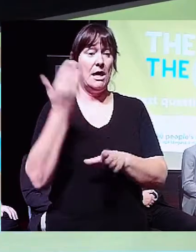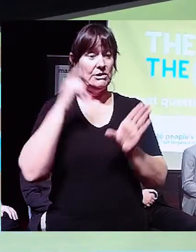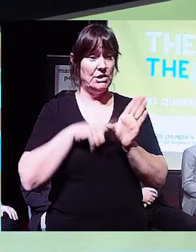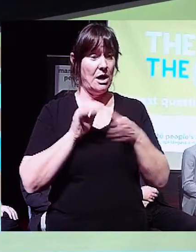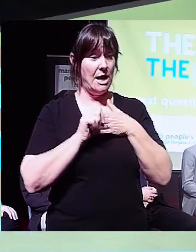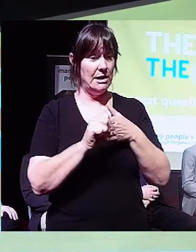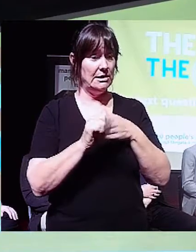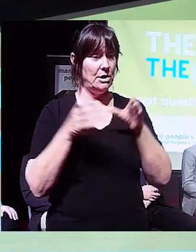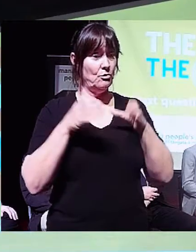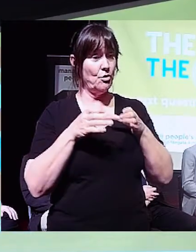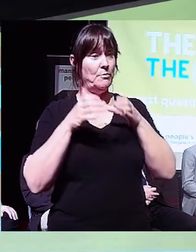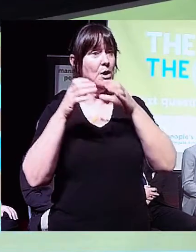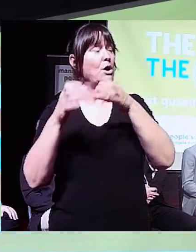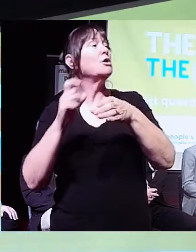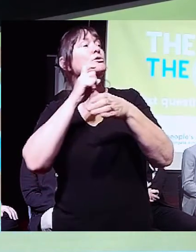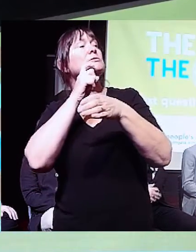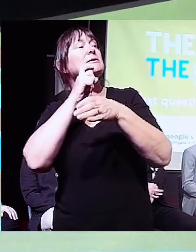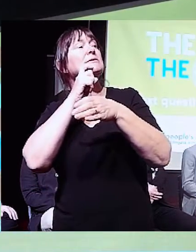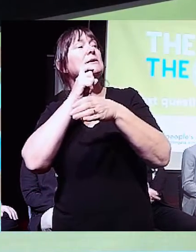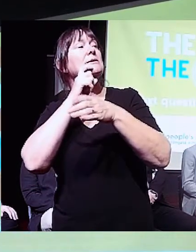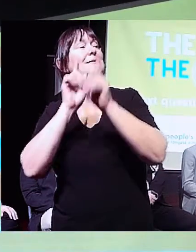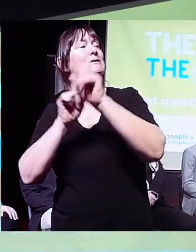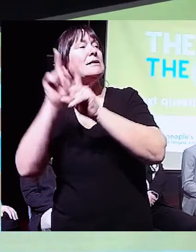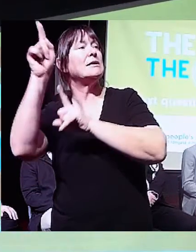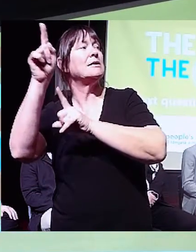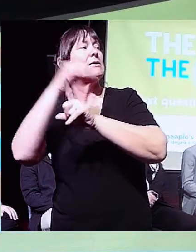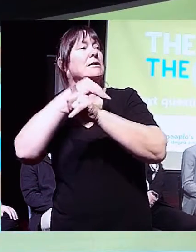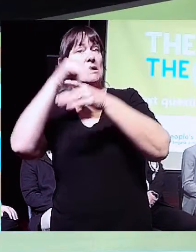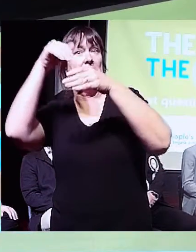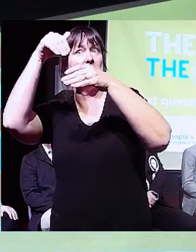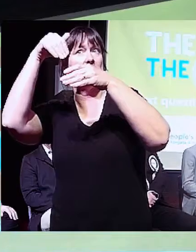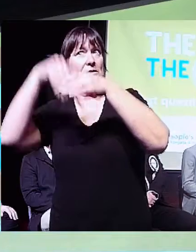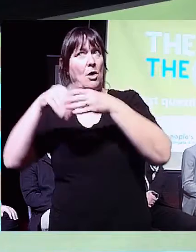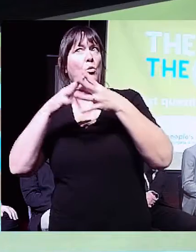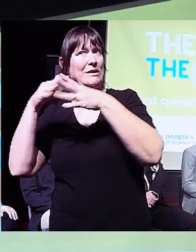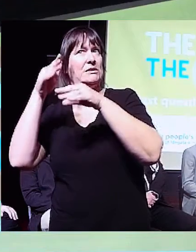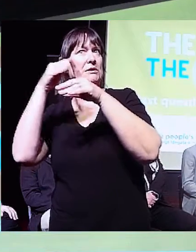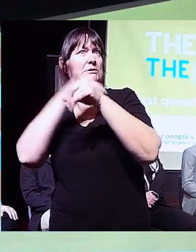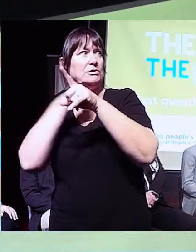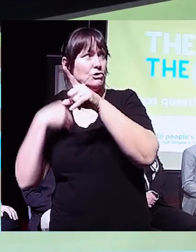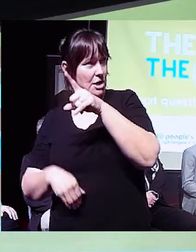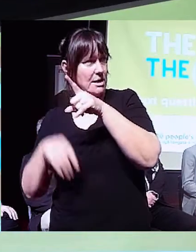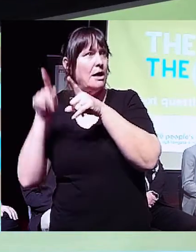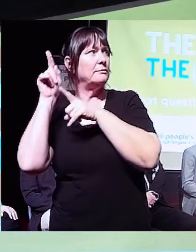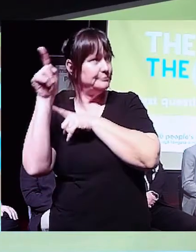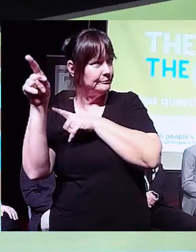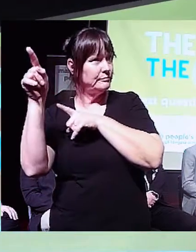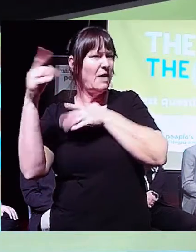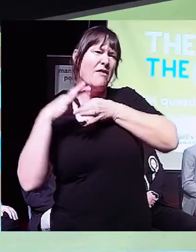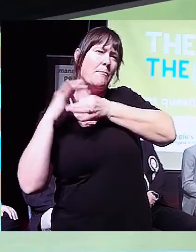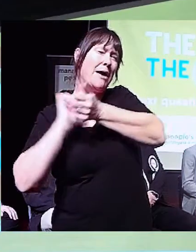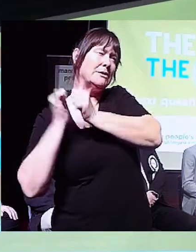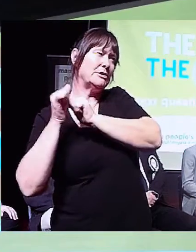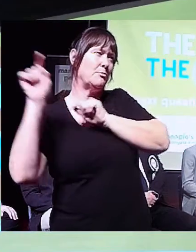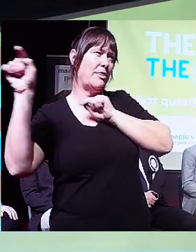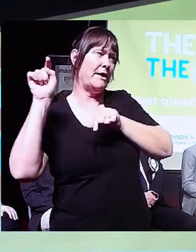a delegation to our sister city, Guiyang, in southwest China, with our tertiary institutes and our secondary schools, and so we